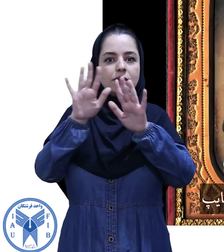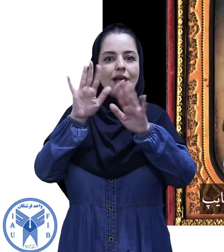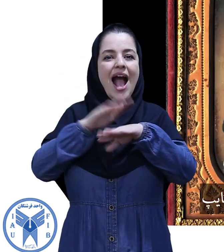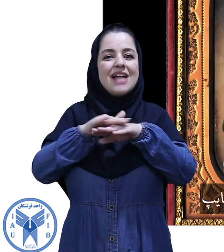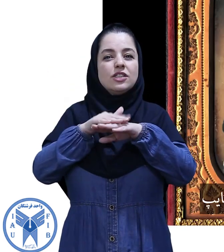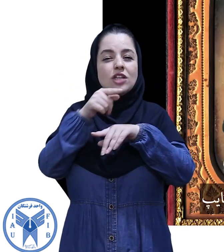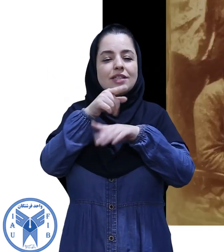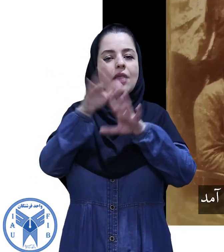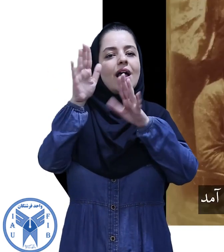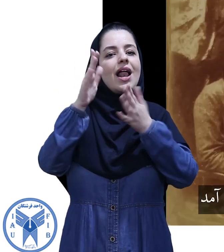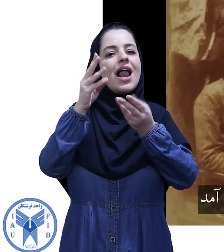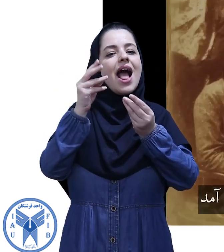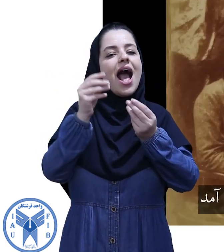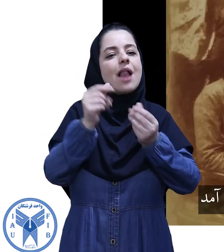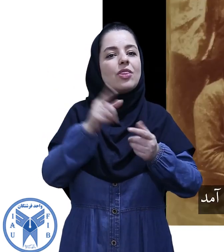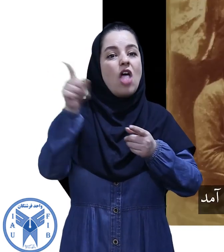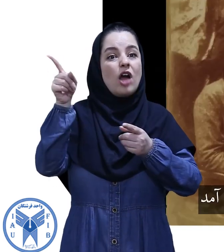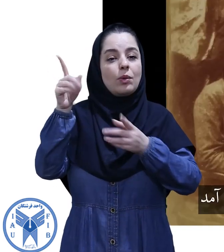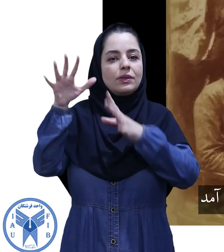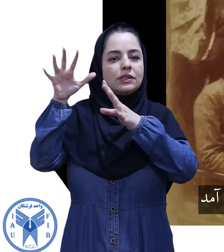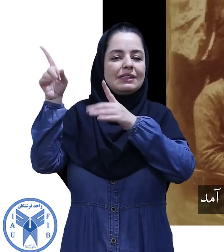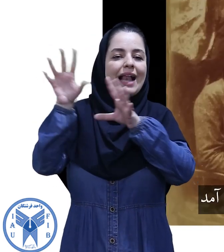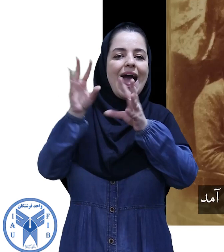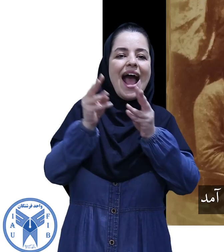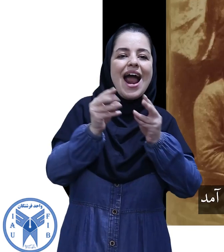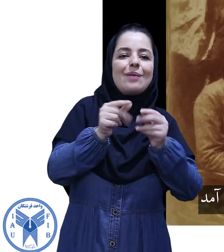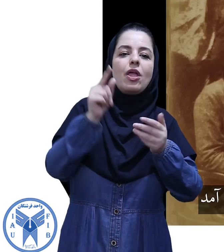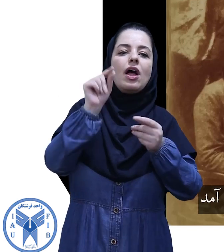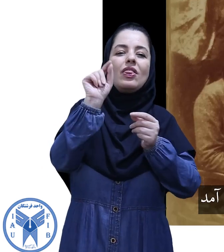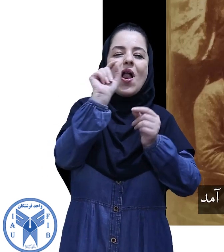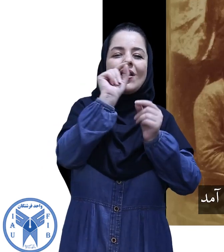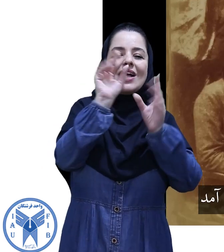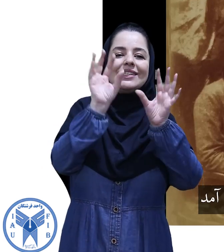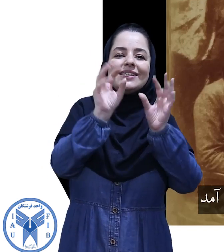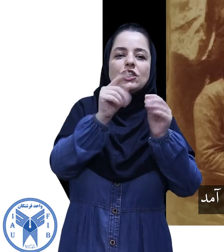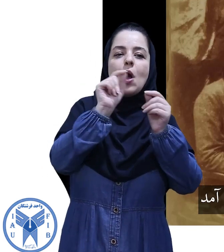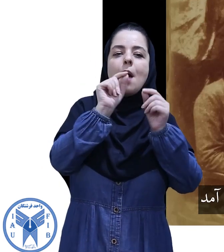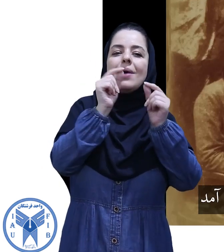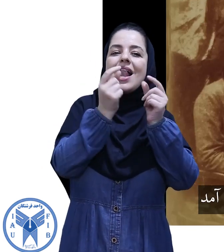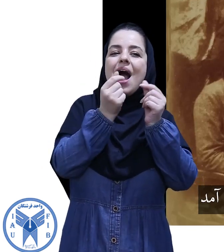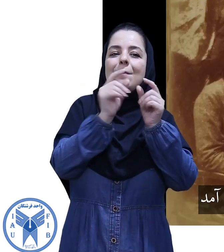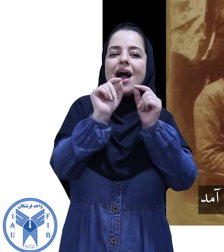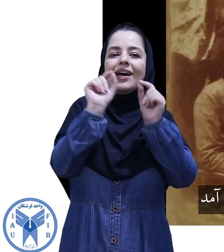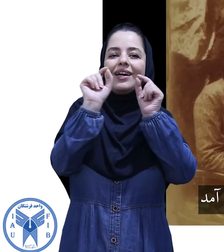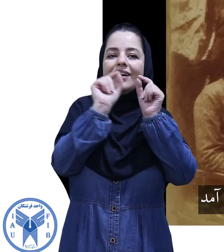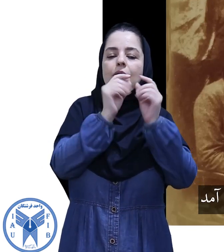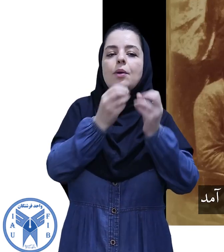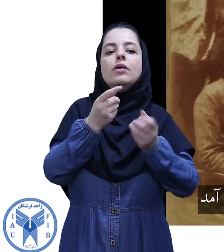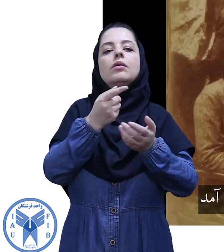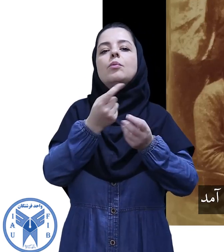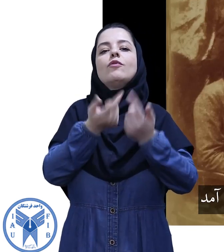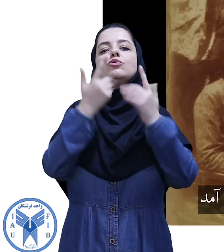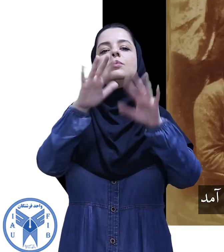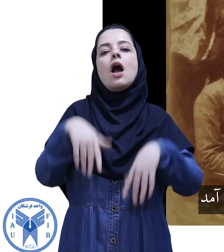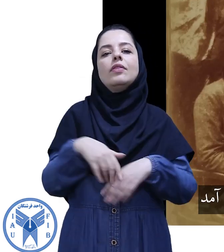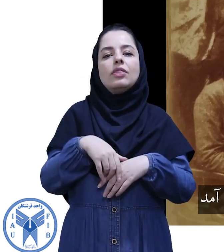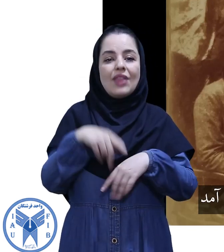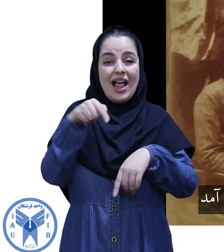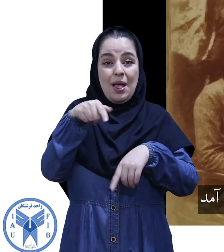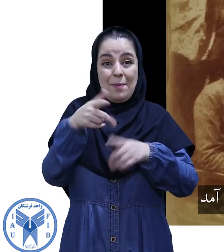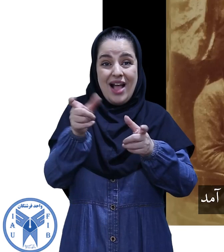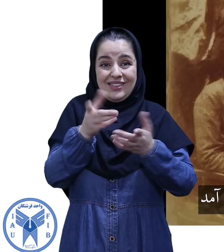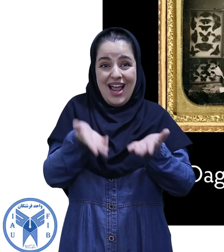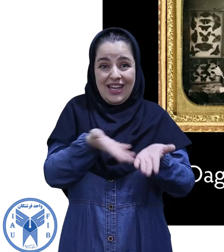of the daguerreotype and the softer, almost more granulated sensibility of the salted